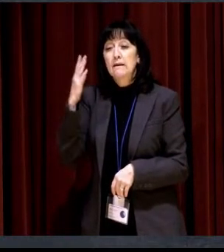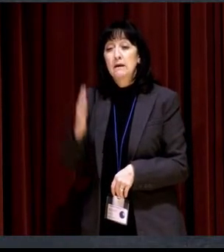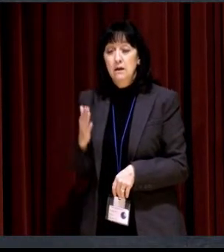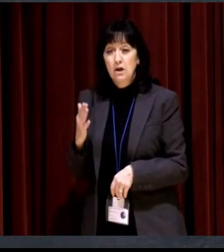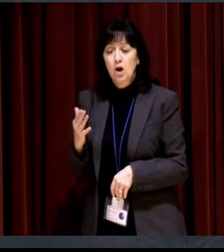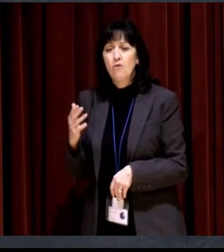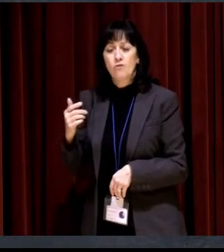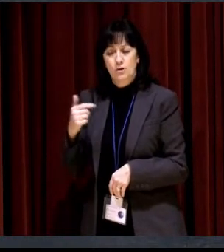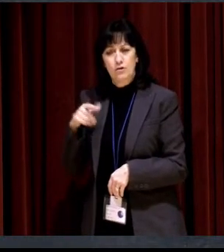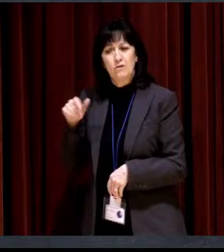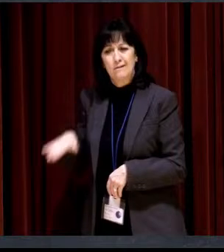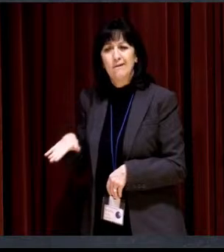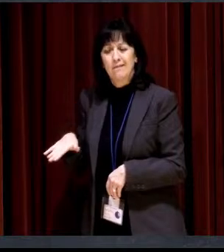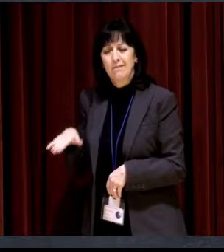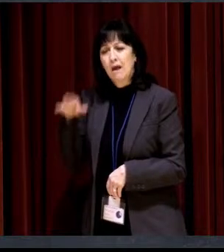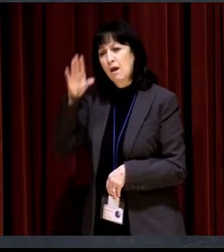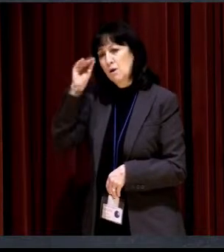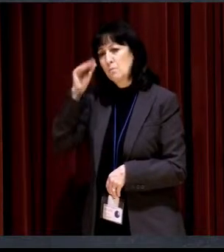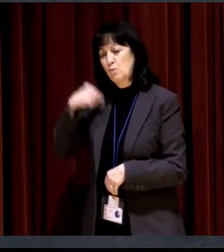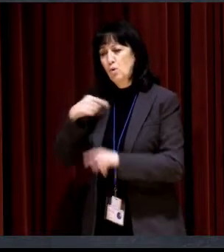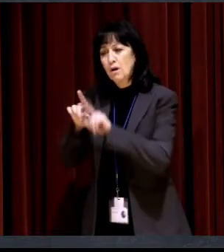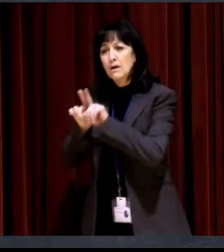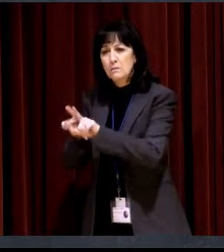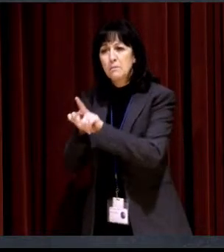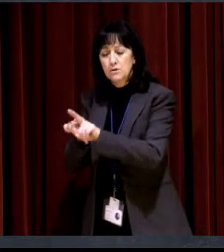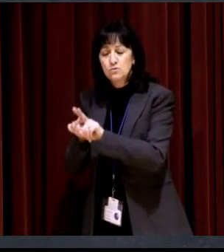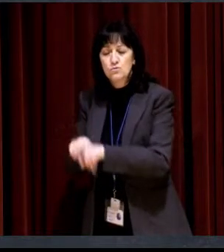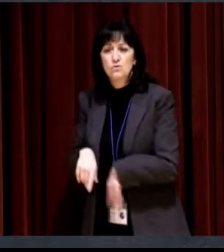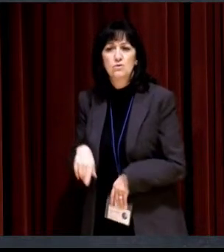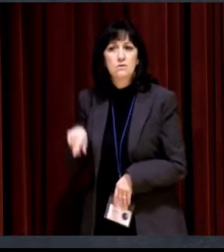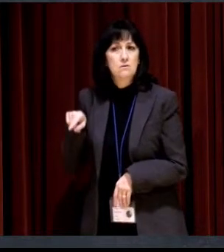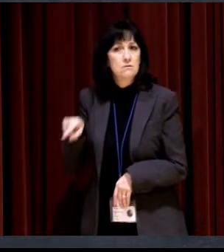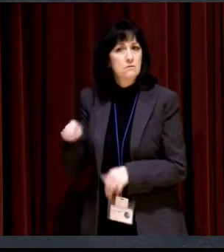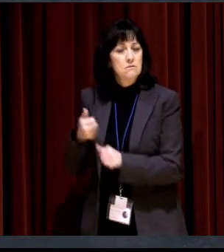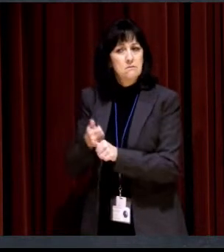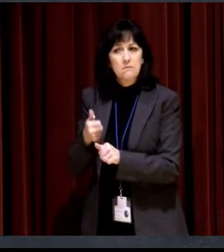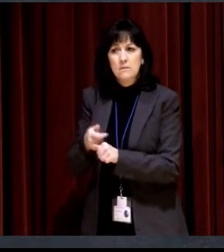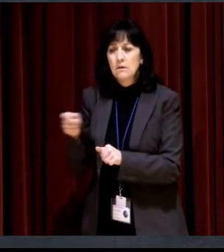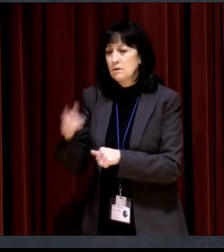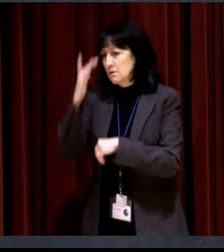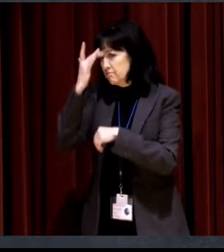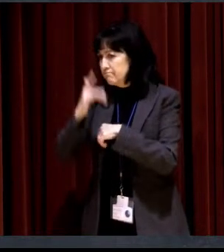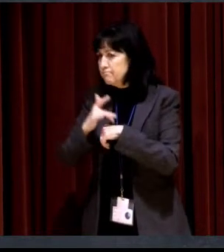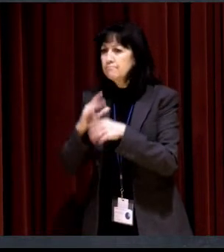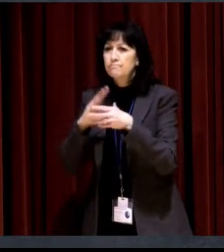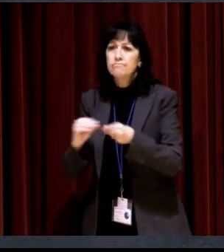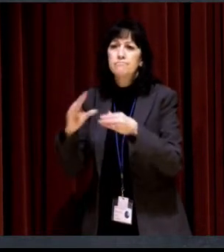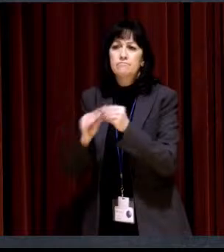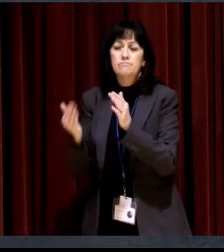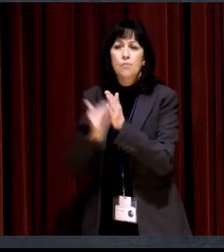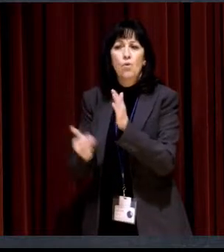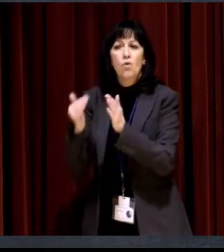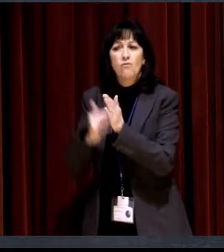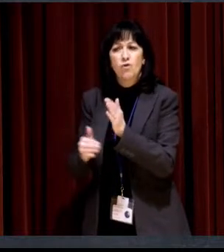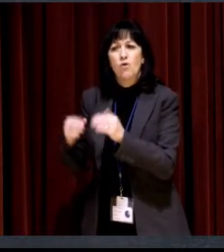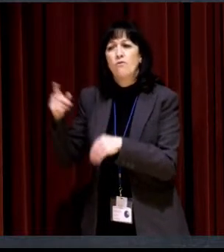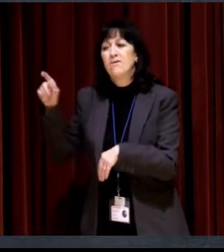dog that was always barking. He lived in a row house over on like 28th and just off Market